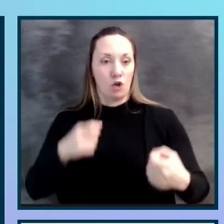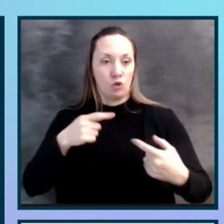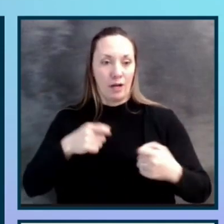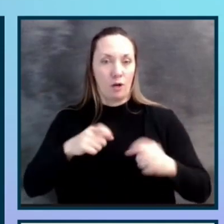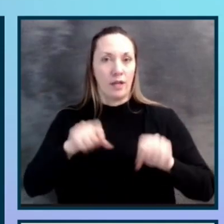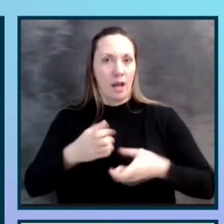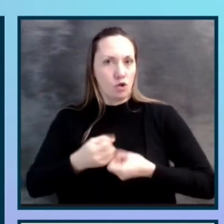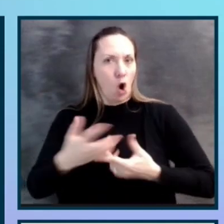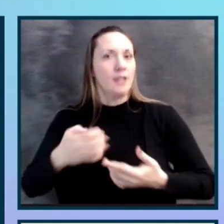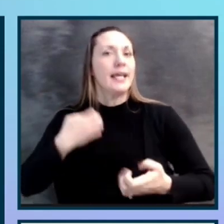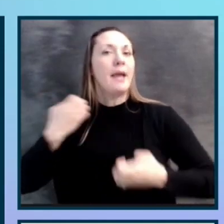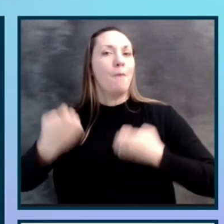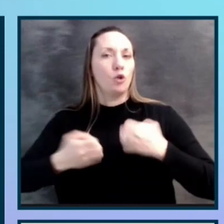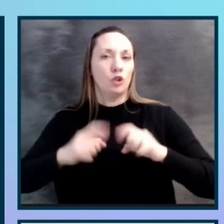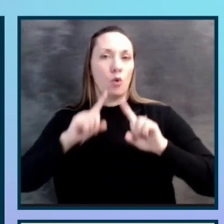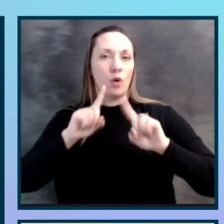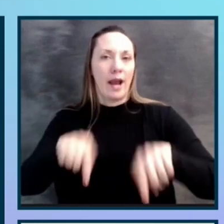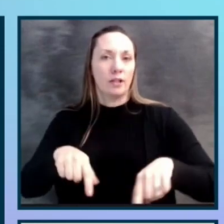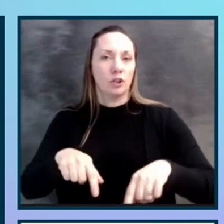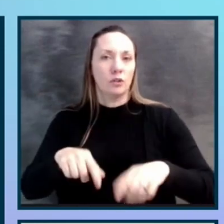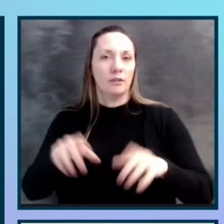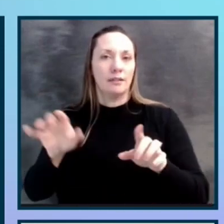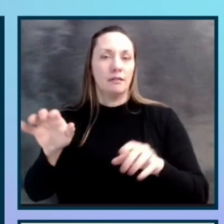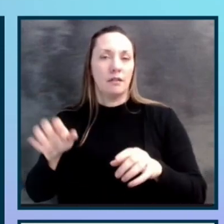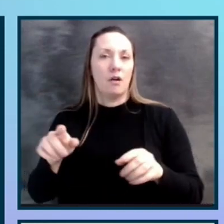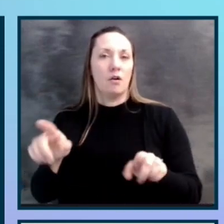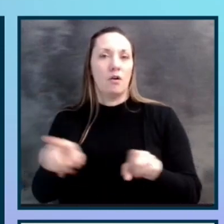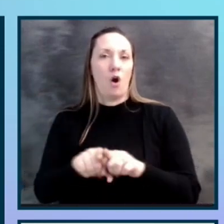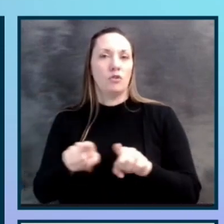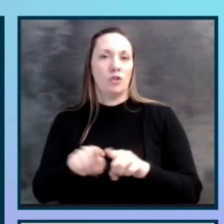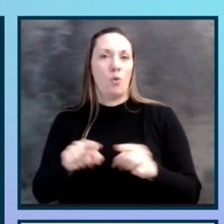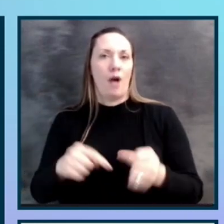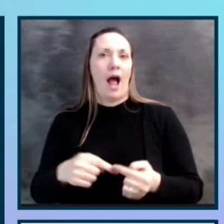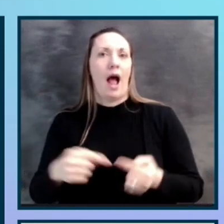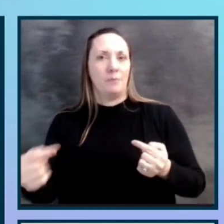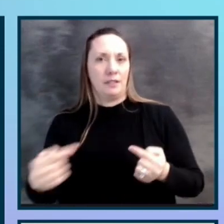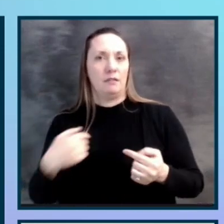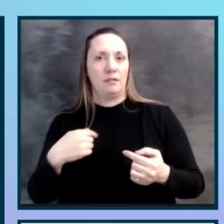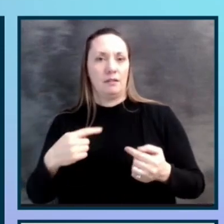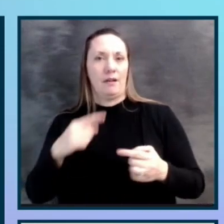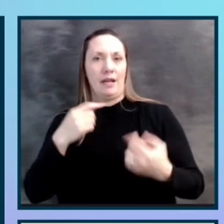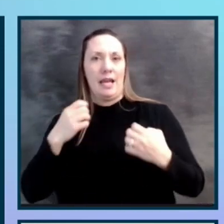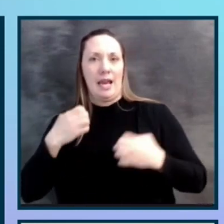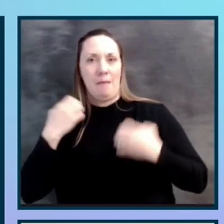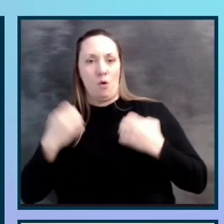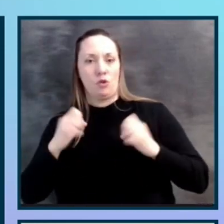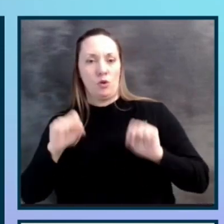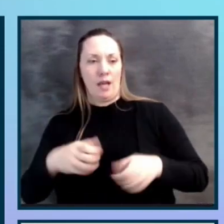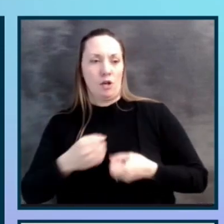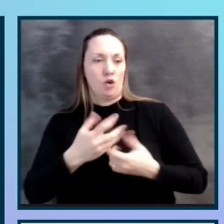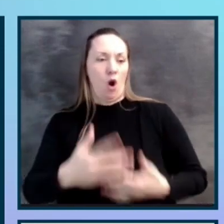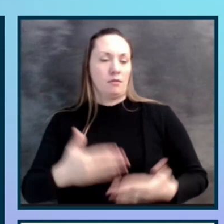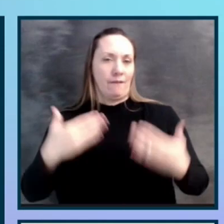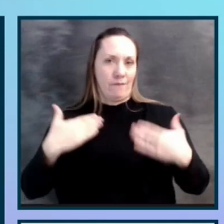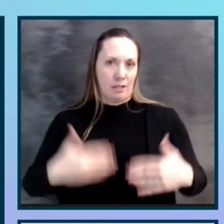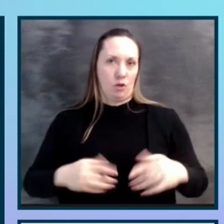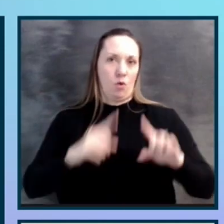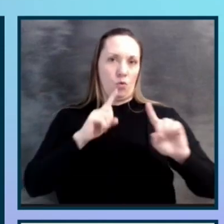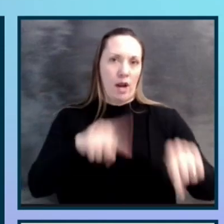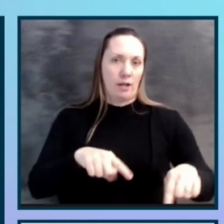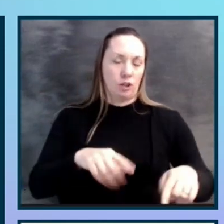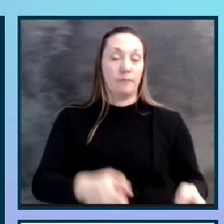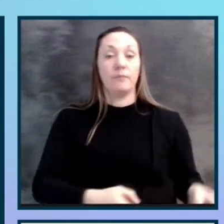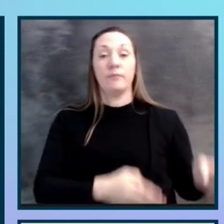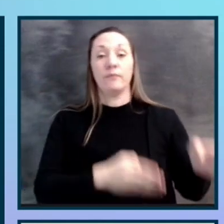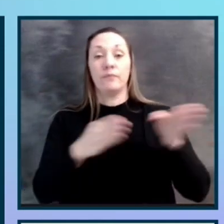reactions and vice versa. They are also individual, which means they're unique to each person. So they affect